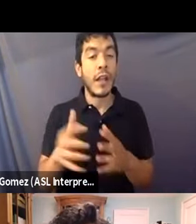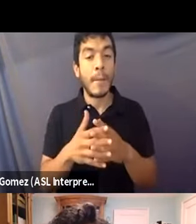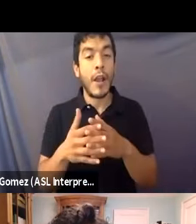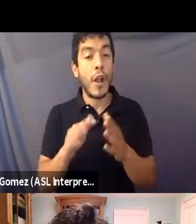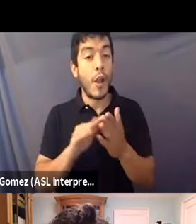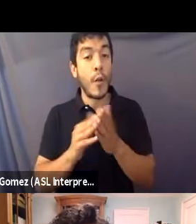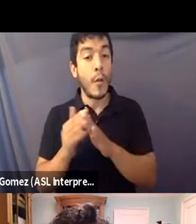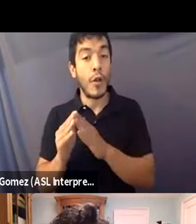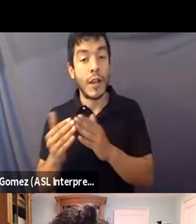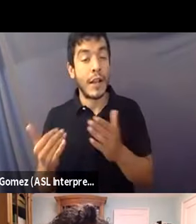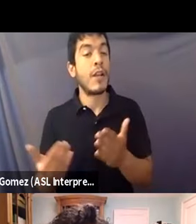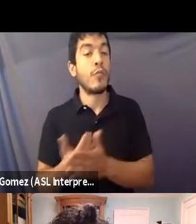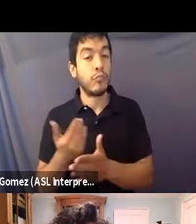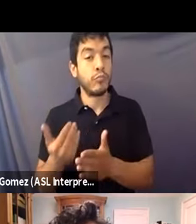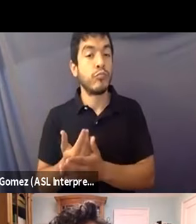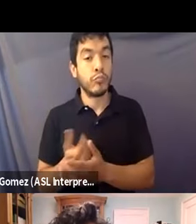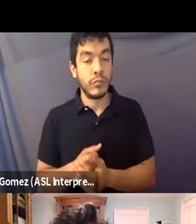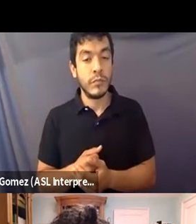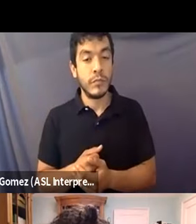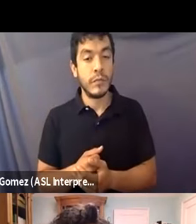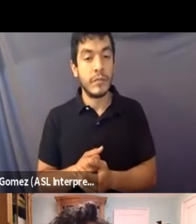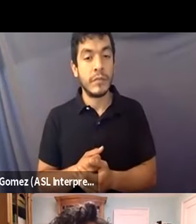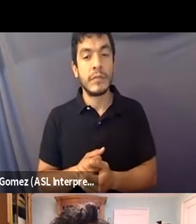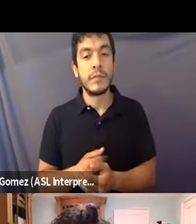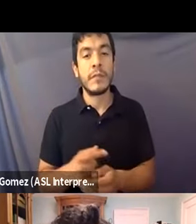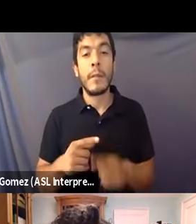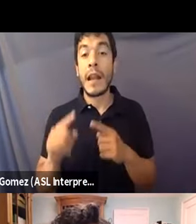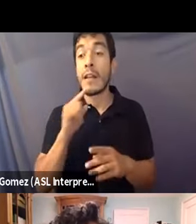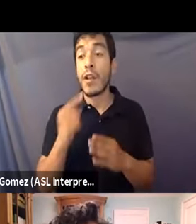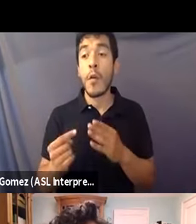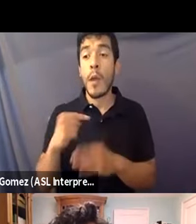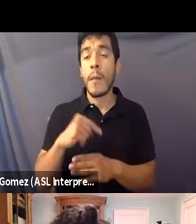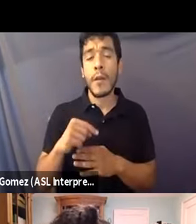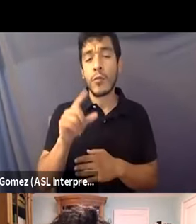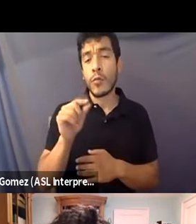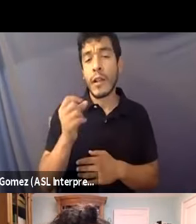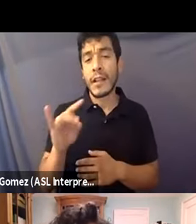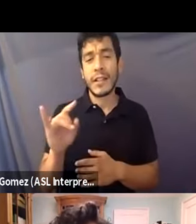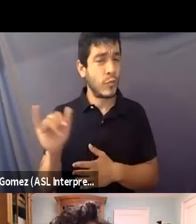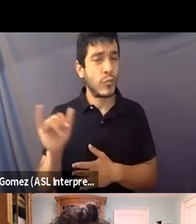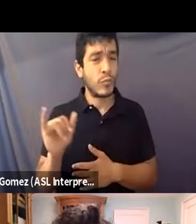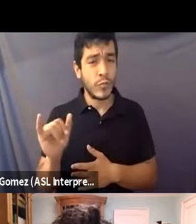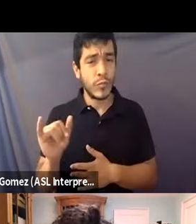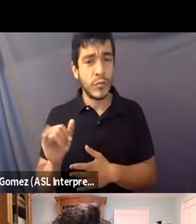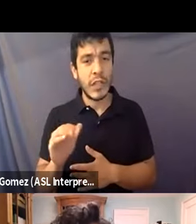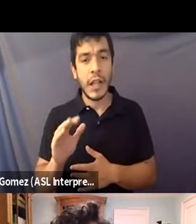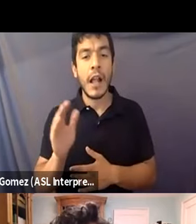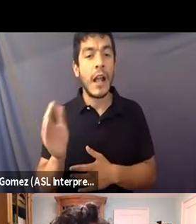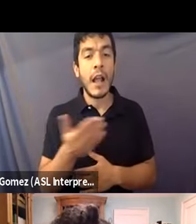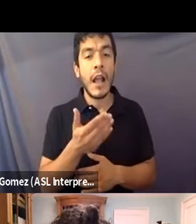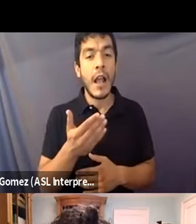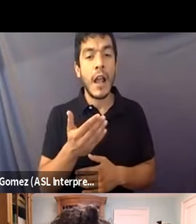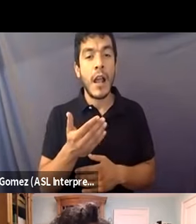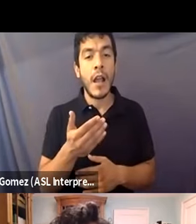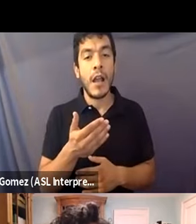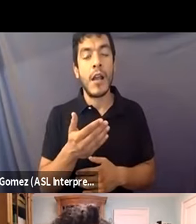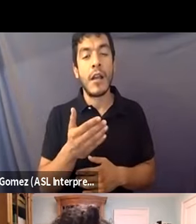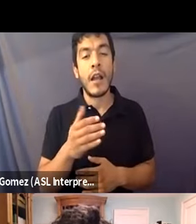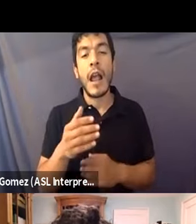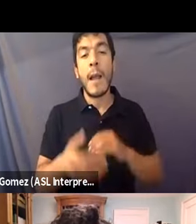part of the election, the general, but actually, it went back to 2018, too, right, our campaign on our C4 side,